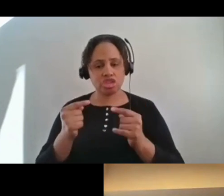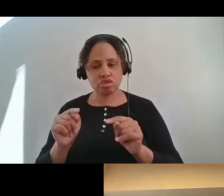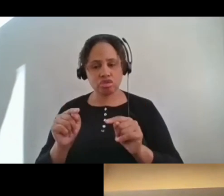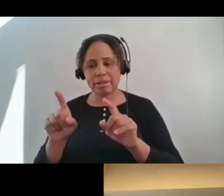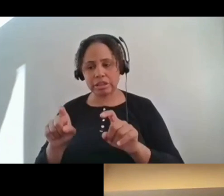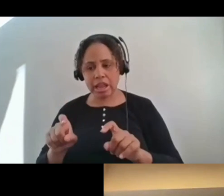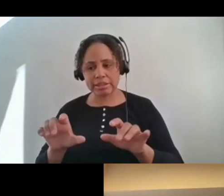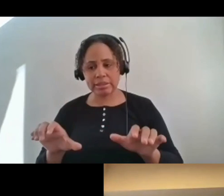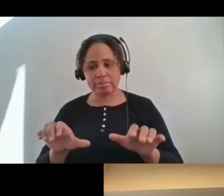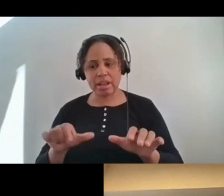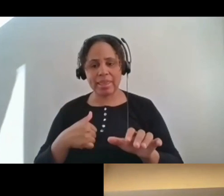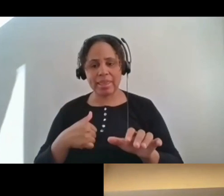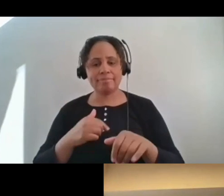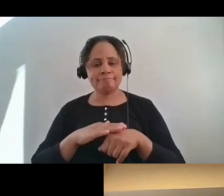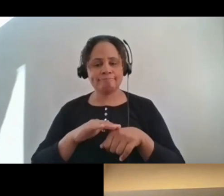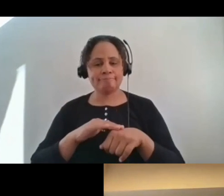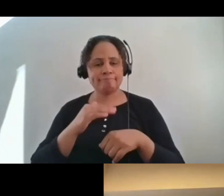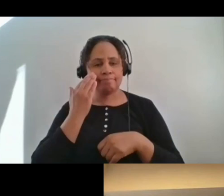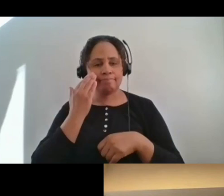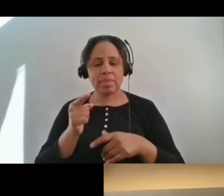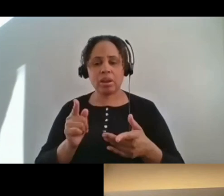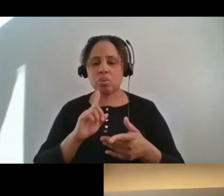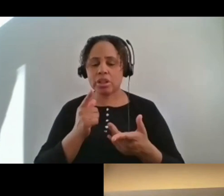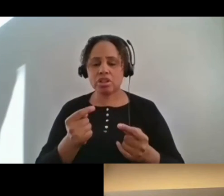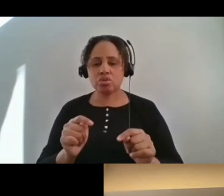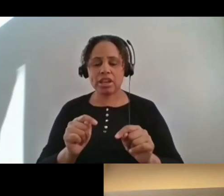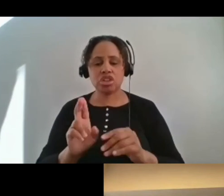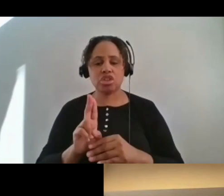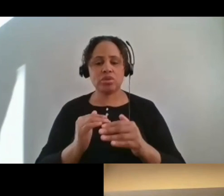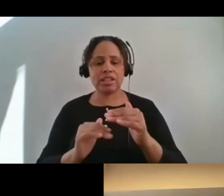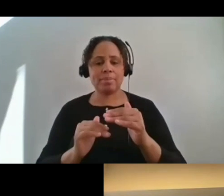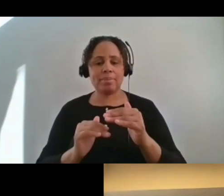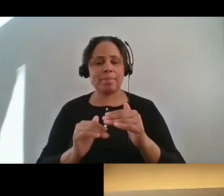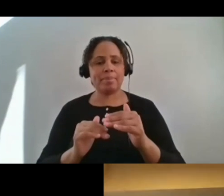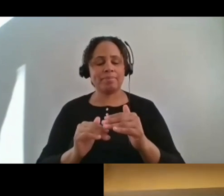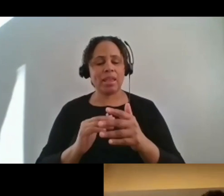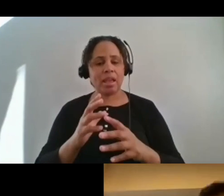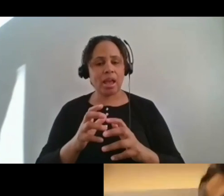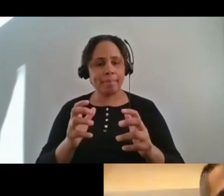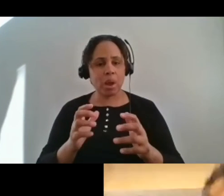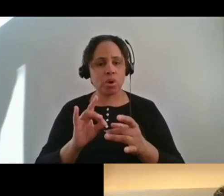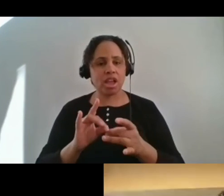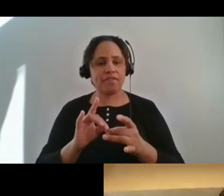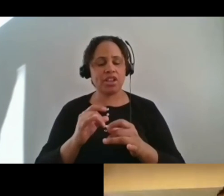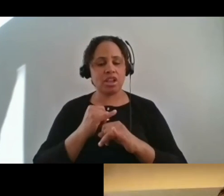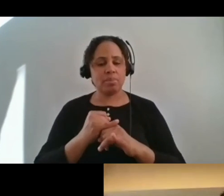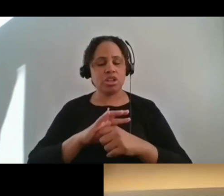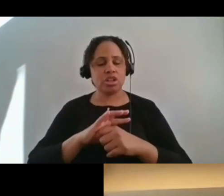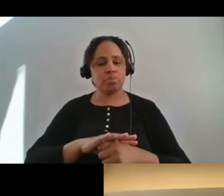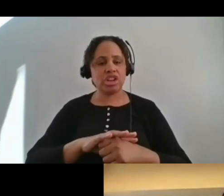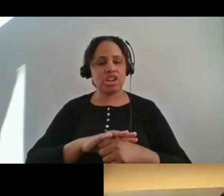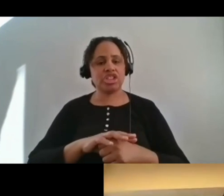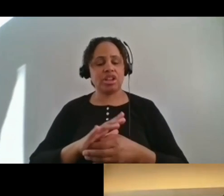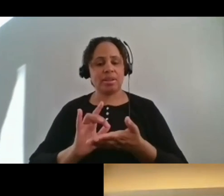I'm superficially familiar with, where they're really trying to use the minimum amount of immune suppression that is needed so that you don't put the patients at risk for cancer